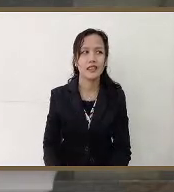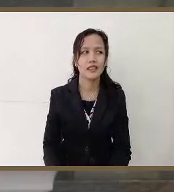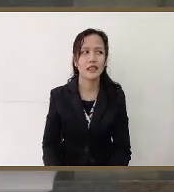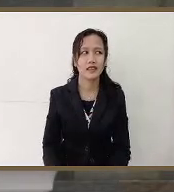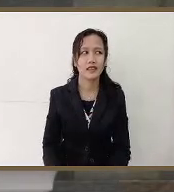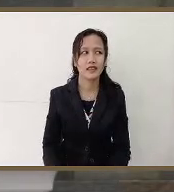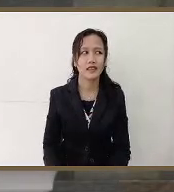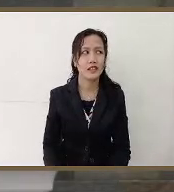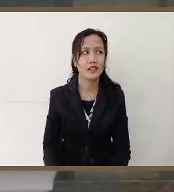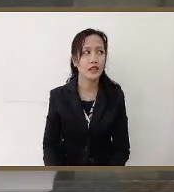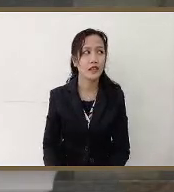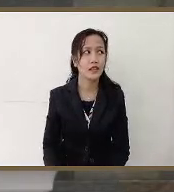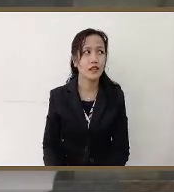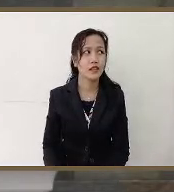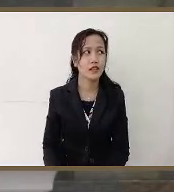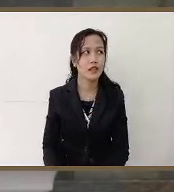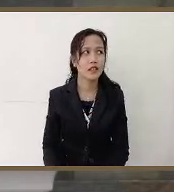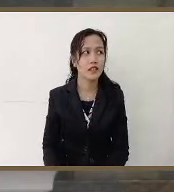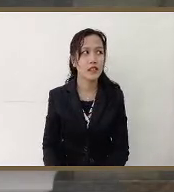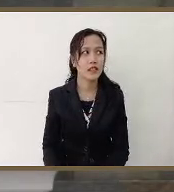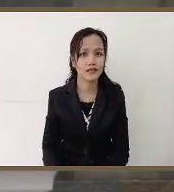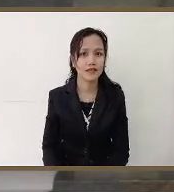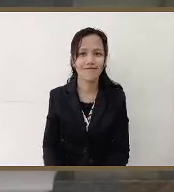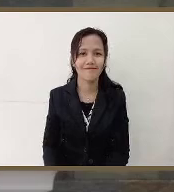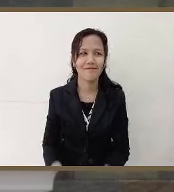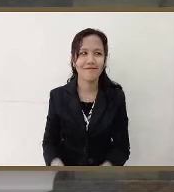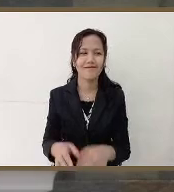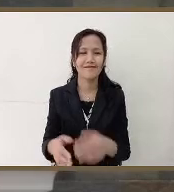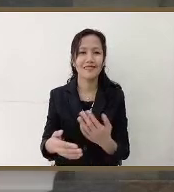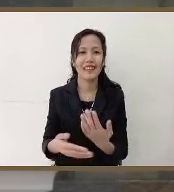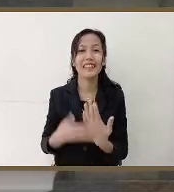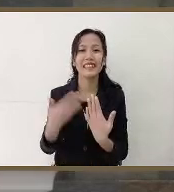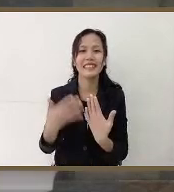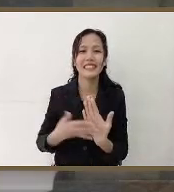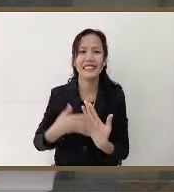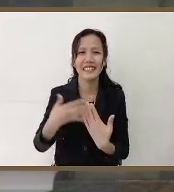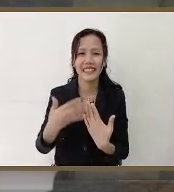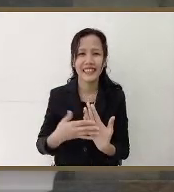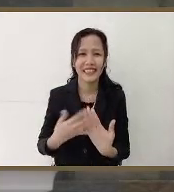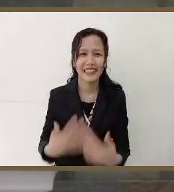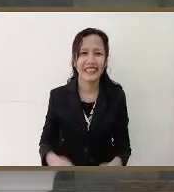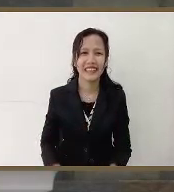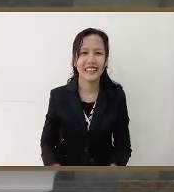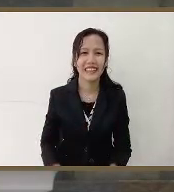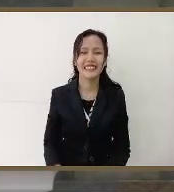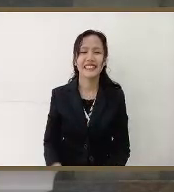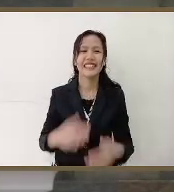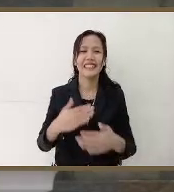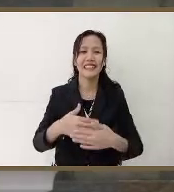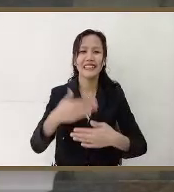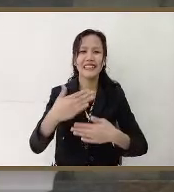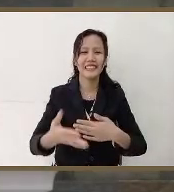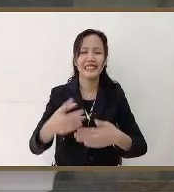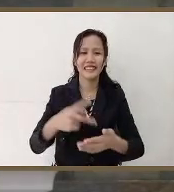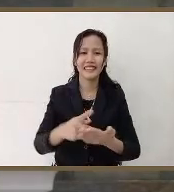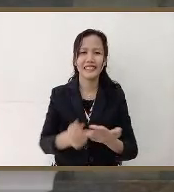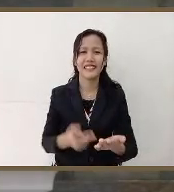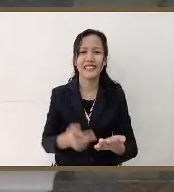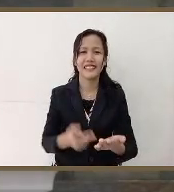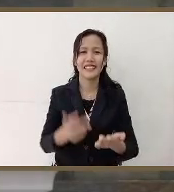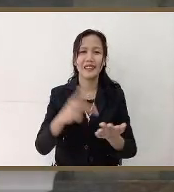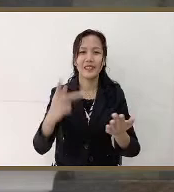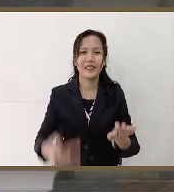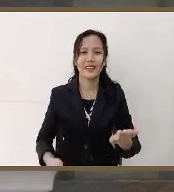ay na-tempt ng Diablo. Alright? And then, the next part of his fall and